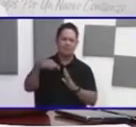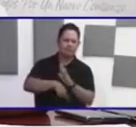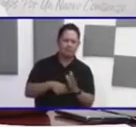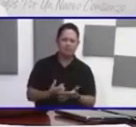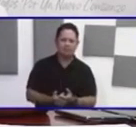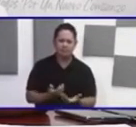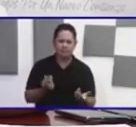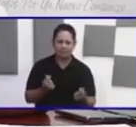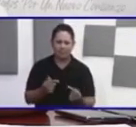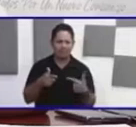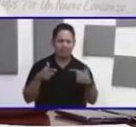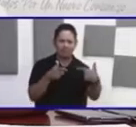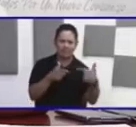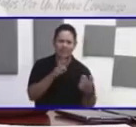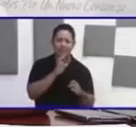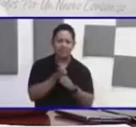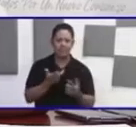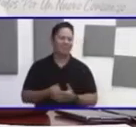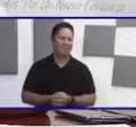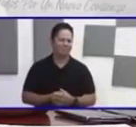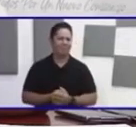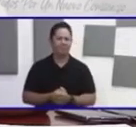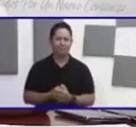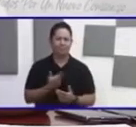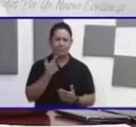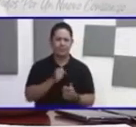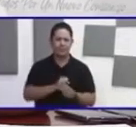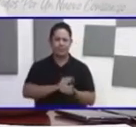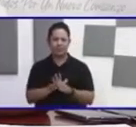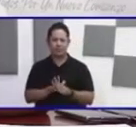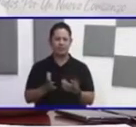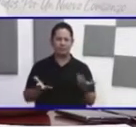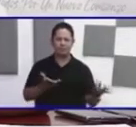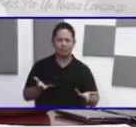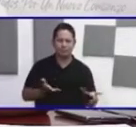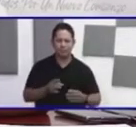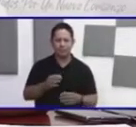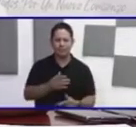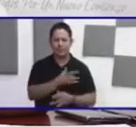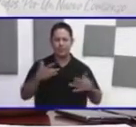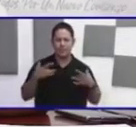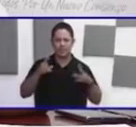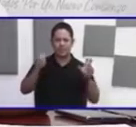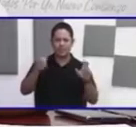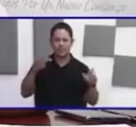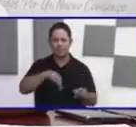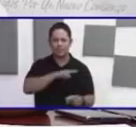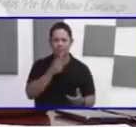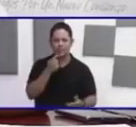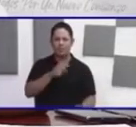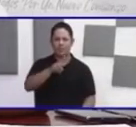they are fighting right now from this emergency start, but the government is there to try to get